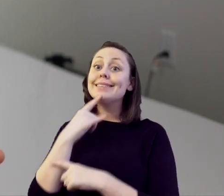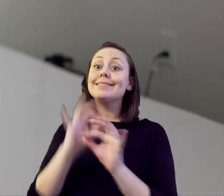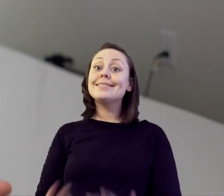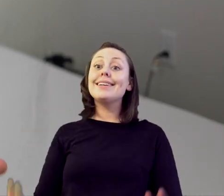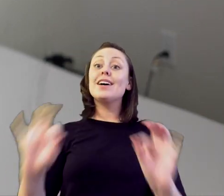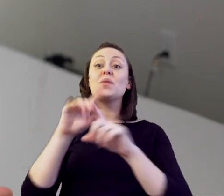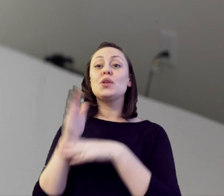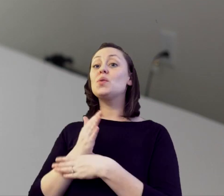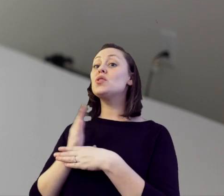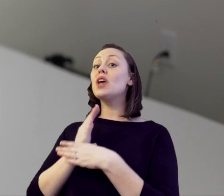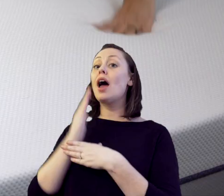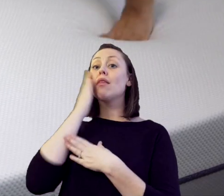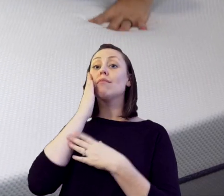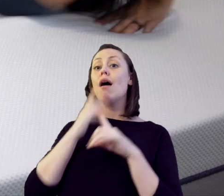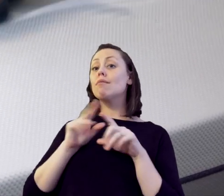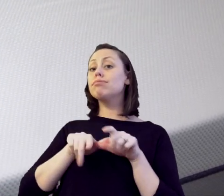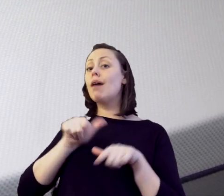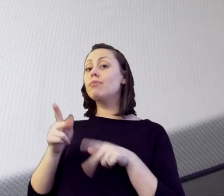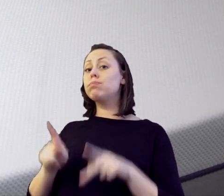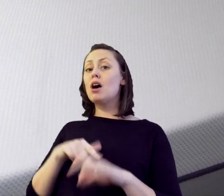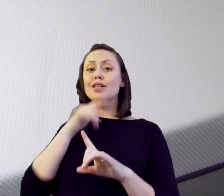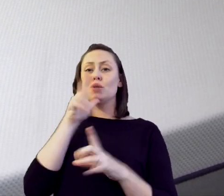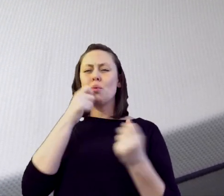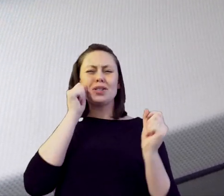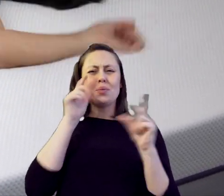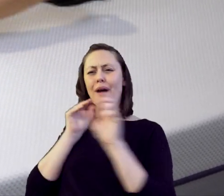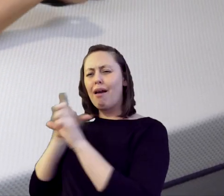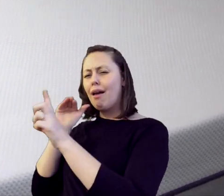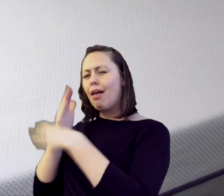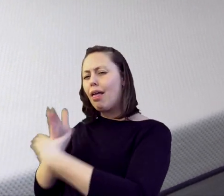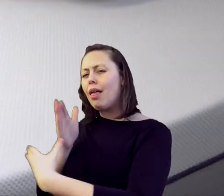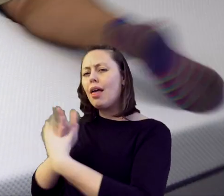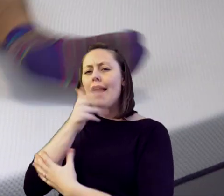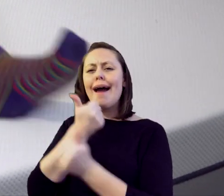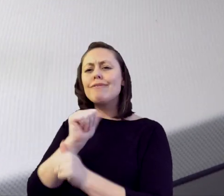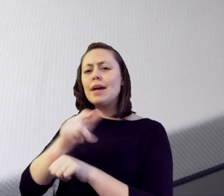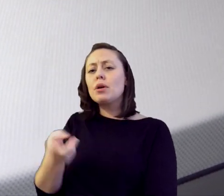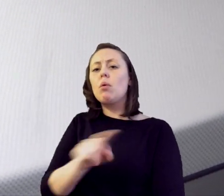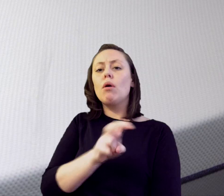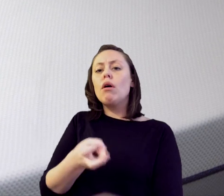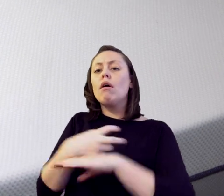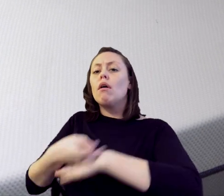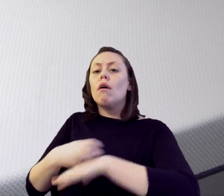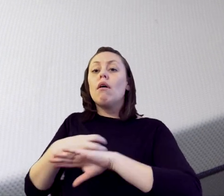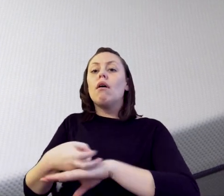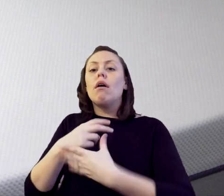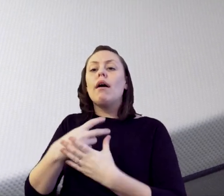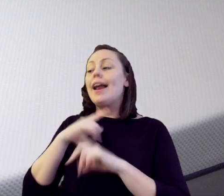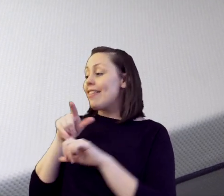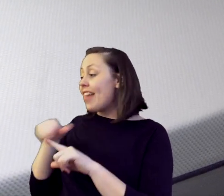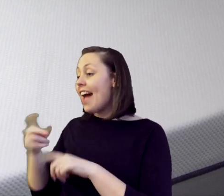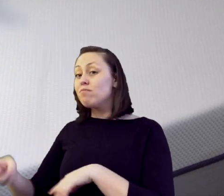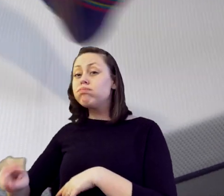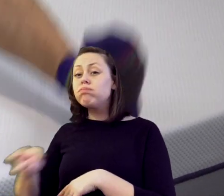when you're sharing the bed with a partner, because you don't want to be waking up your partner for every time you toss and turn, or they toss and turn